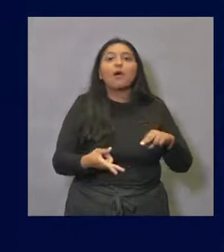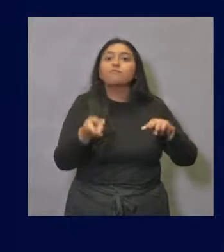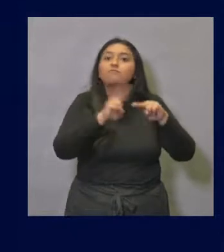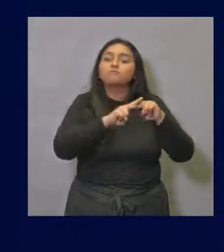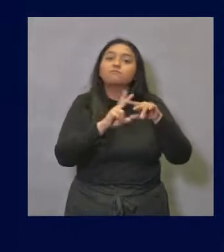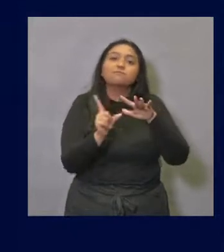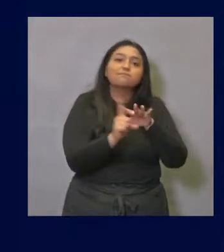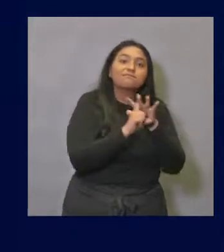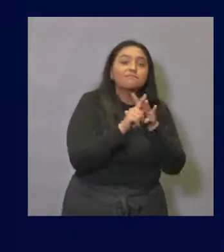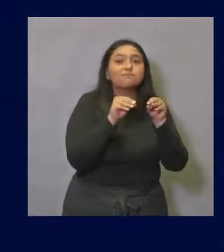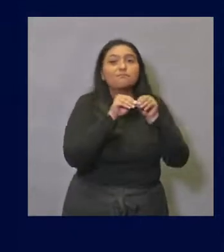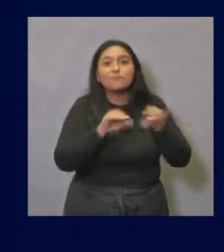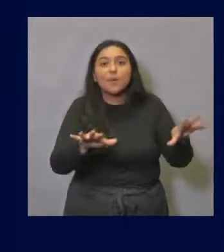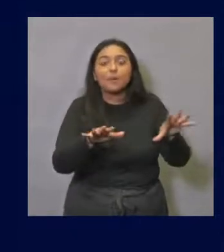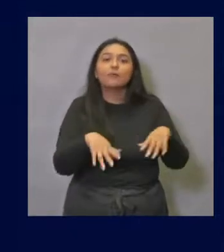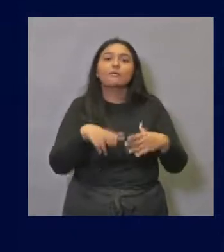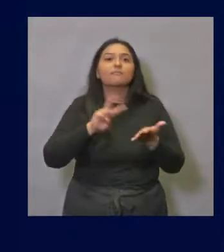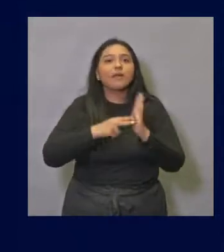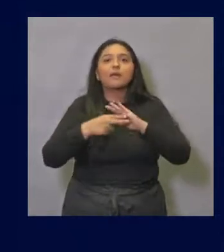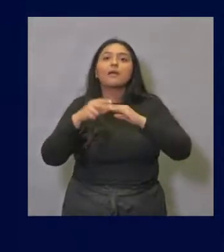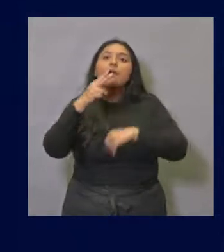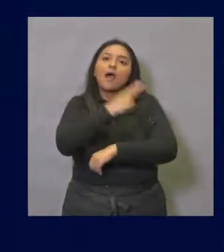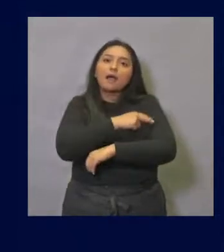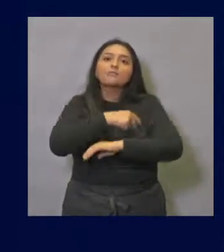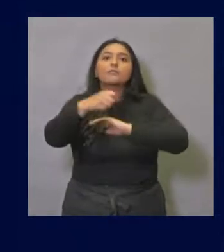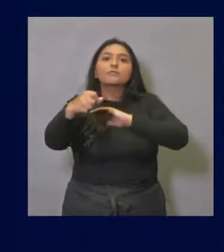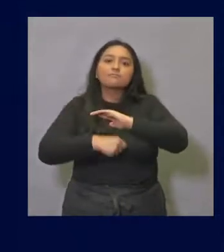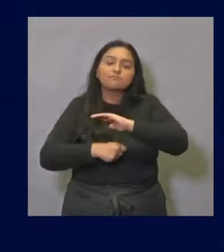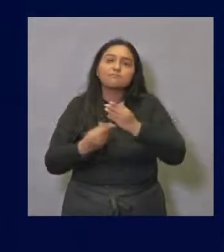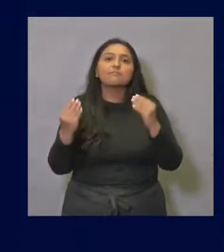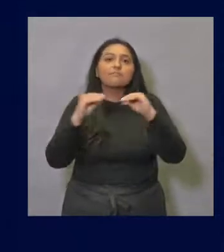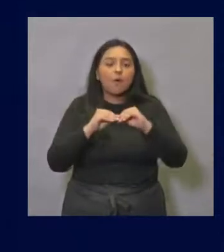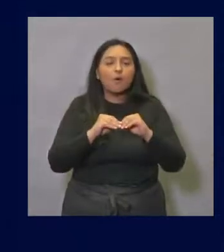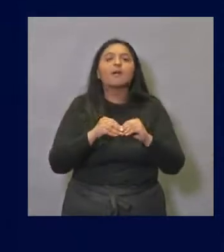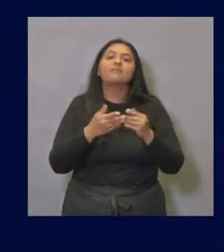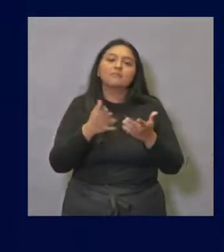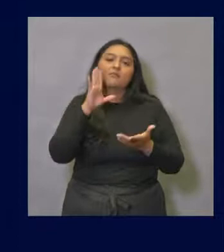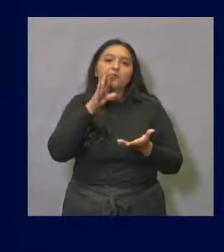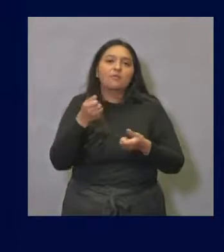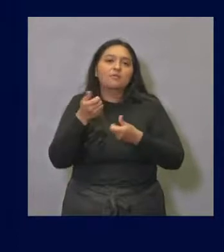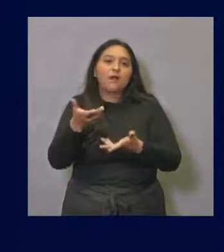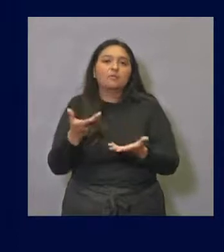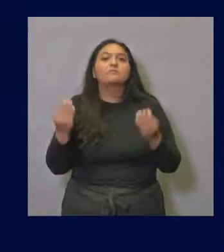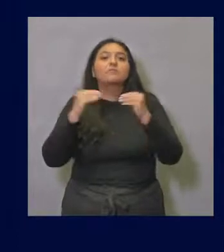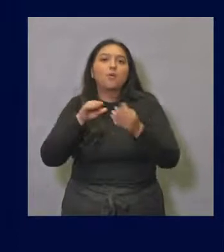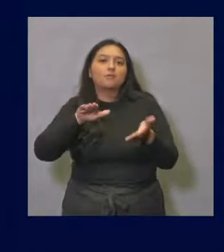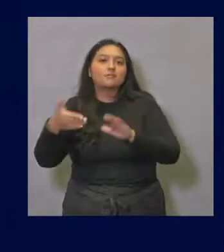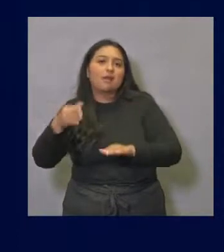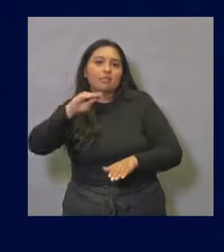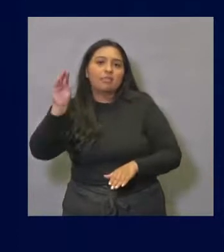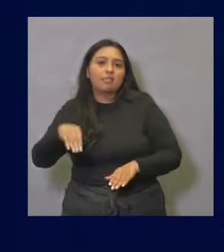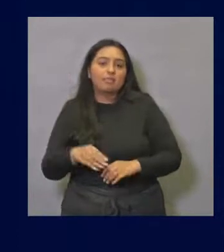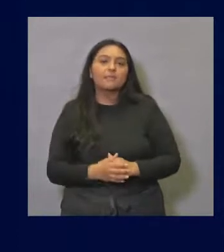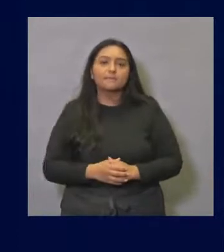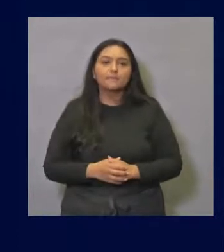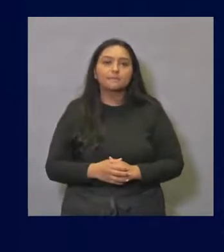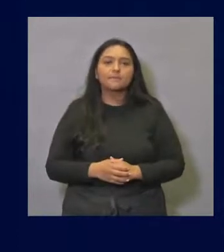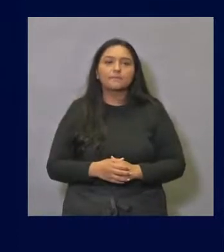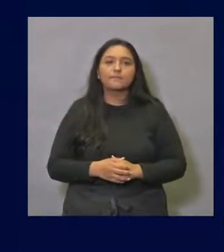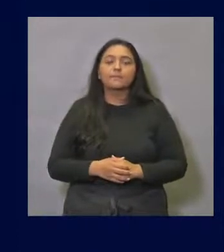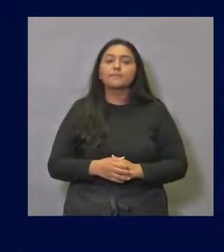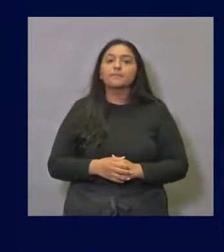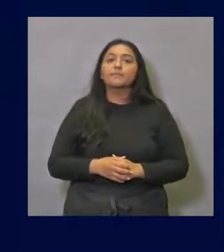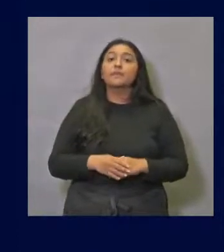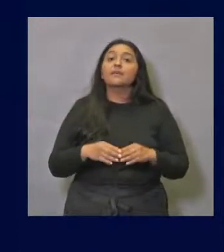and unfortunately can lead to more deaths. I'll take the next slide. The number of outbreaks has also